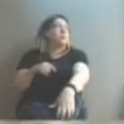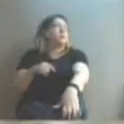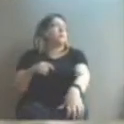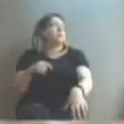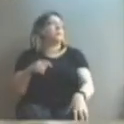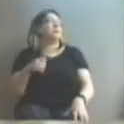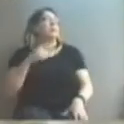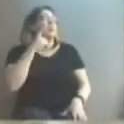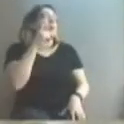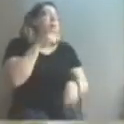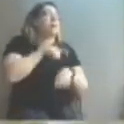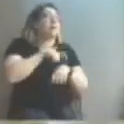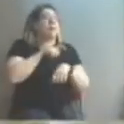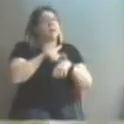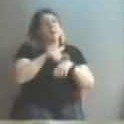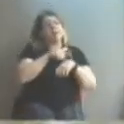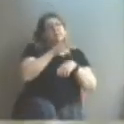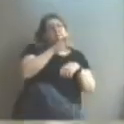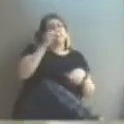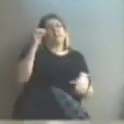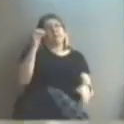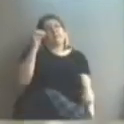time frame as well as the